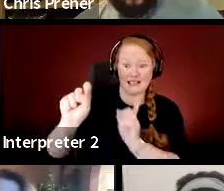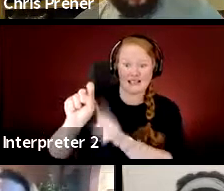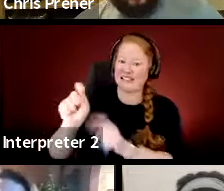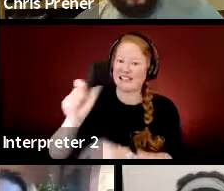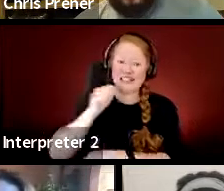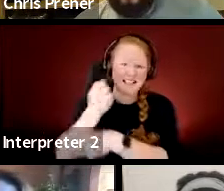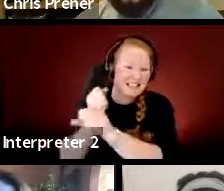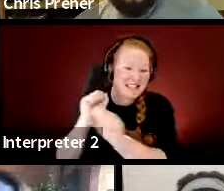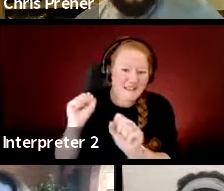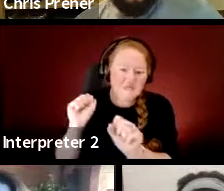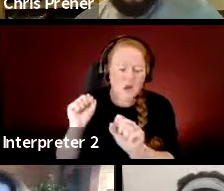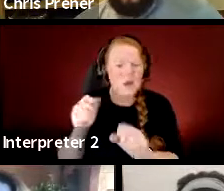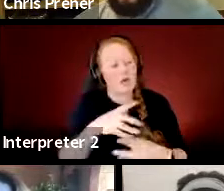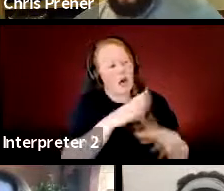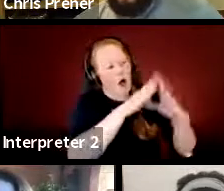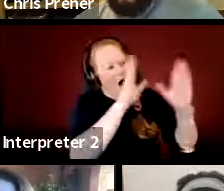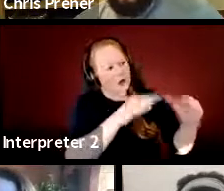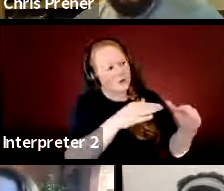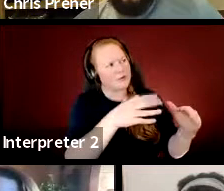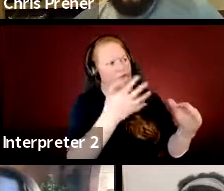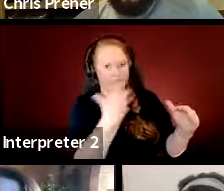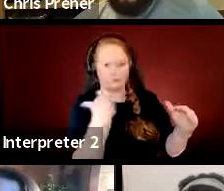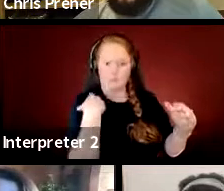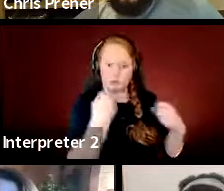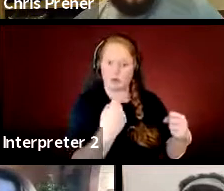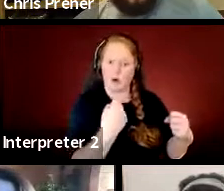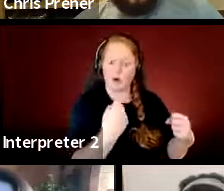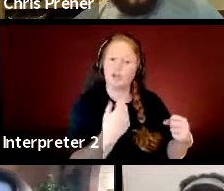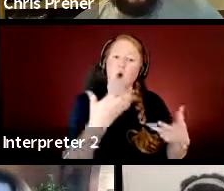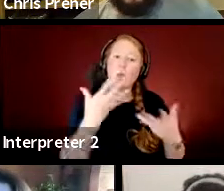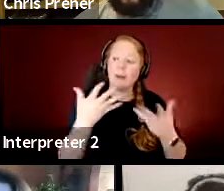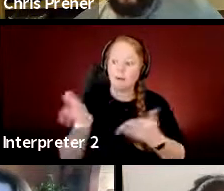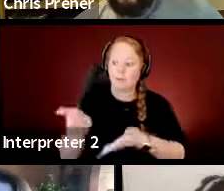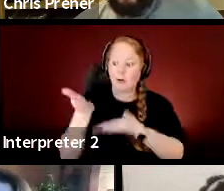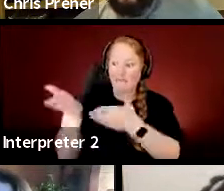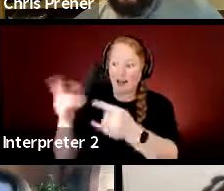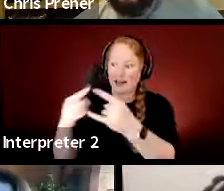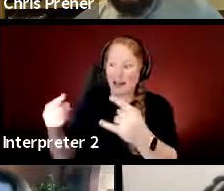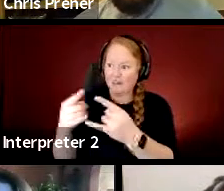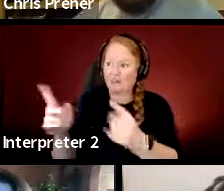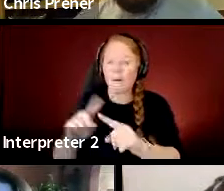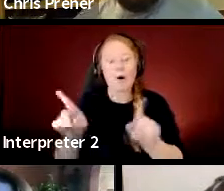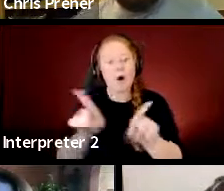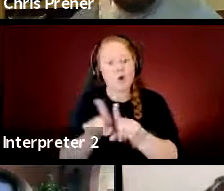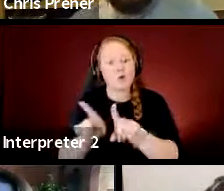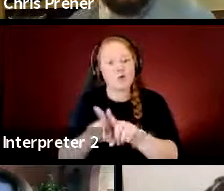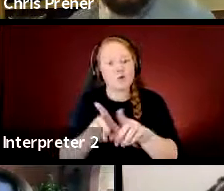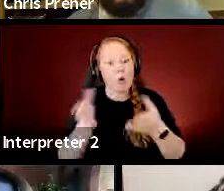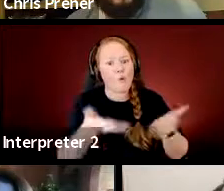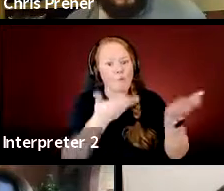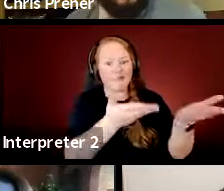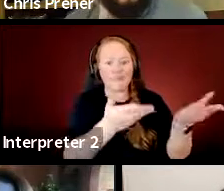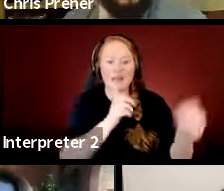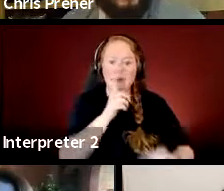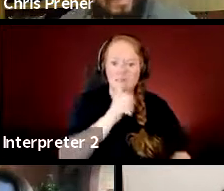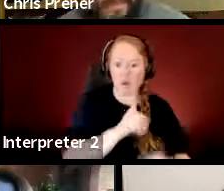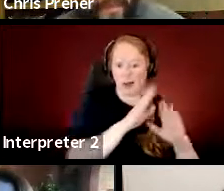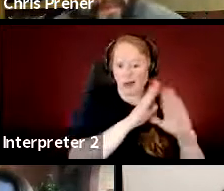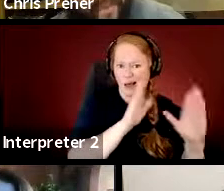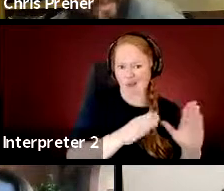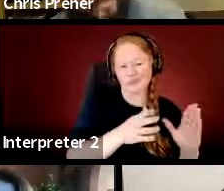able to provide better than just for tent encampments, but provide other types of real housing, even if it's only